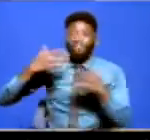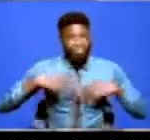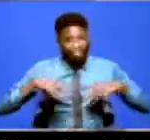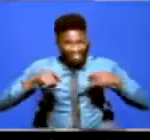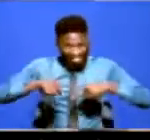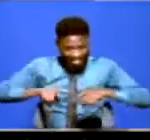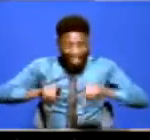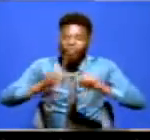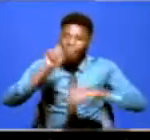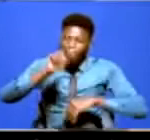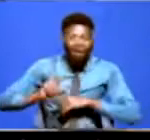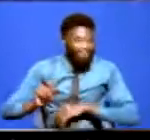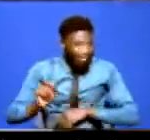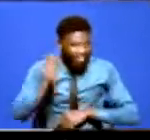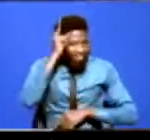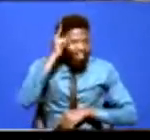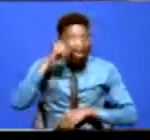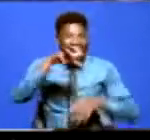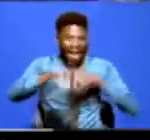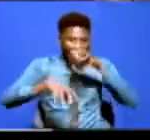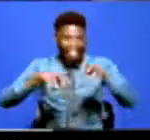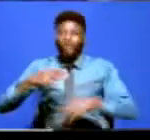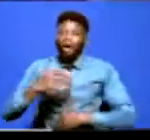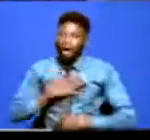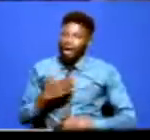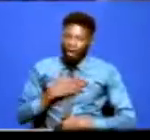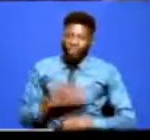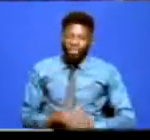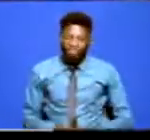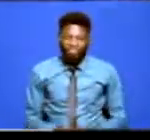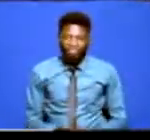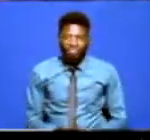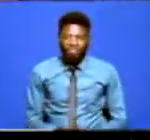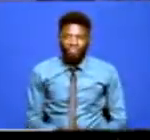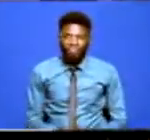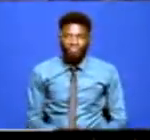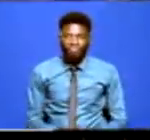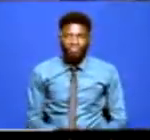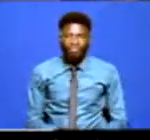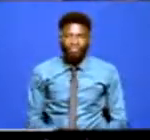kuwa hao wanyama ni wetu. For Legends Edition, I'm Ben Troinju.